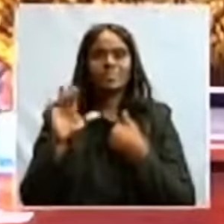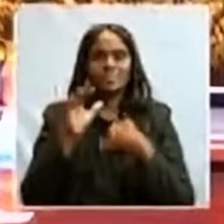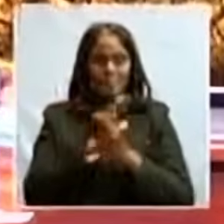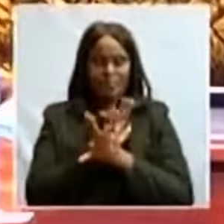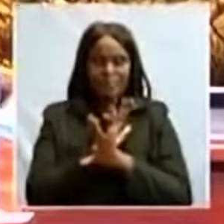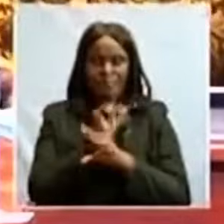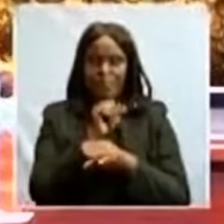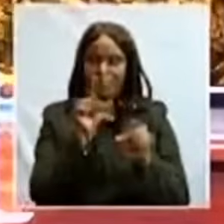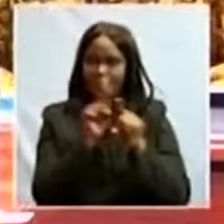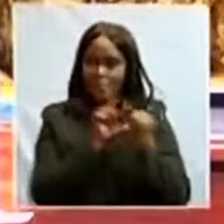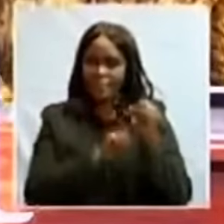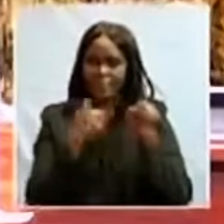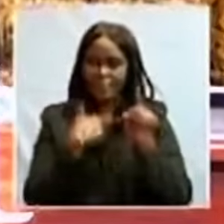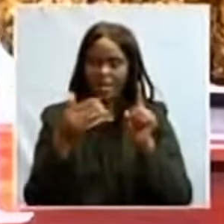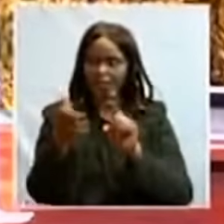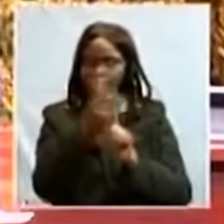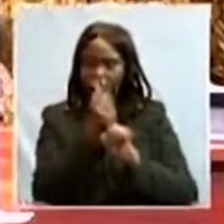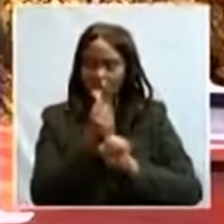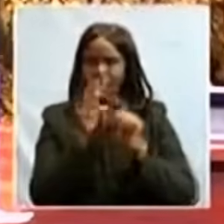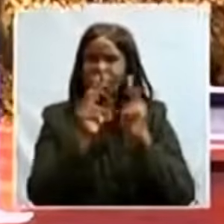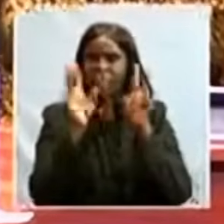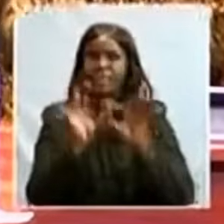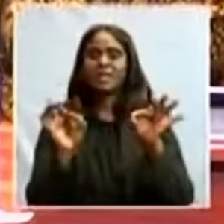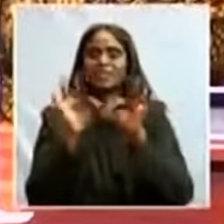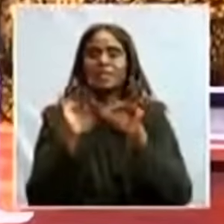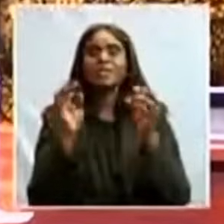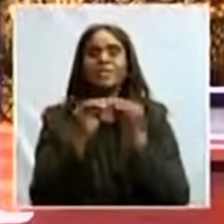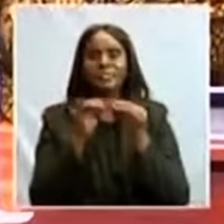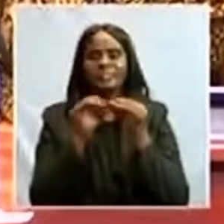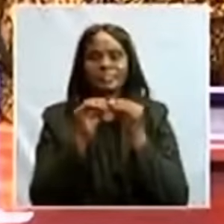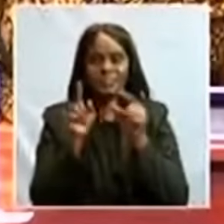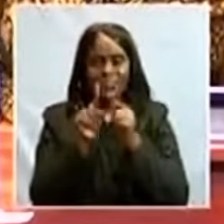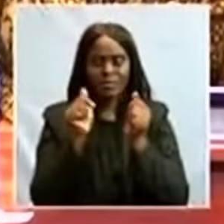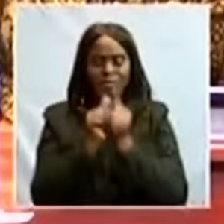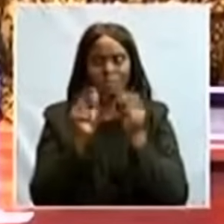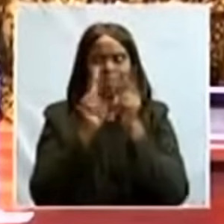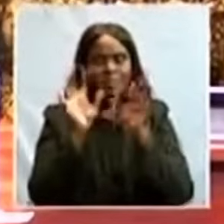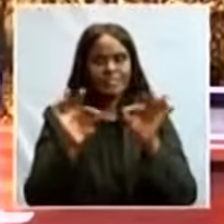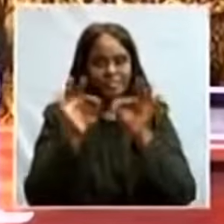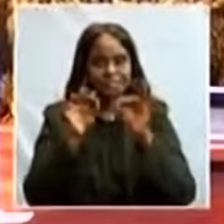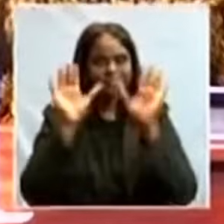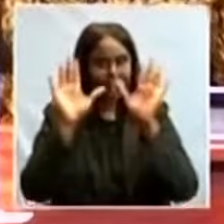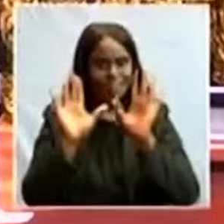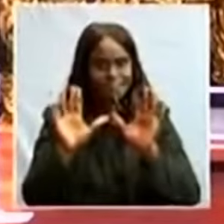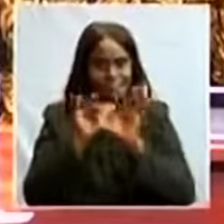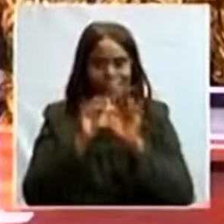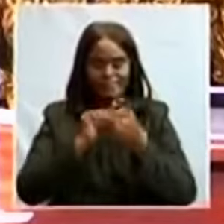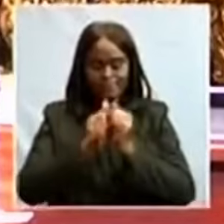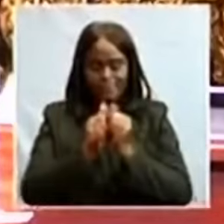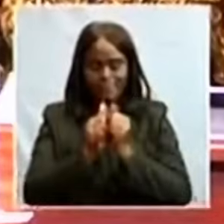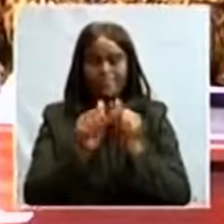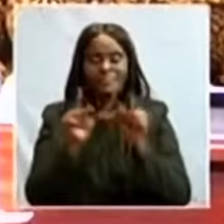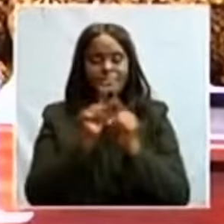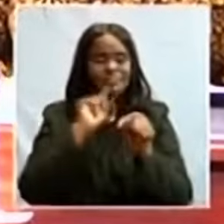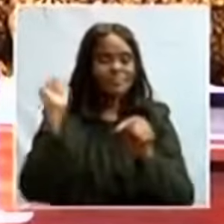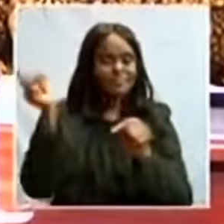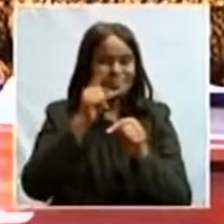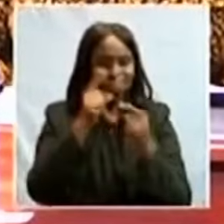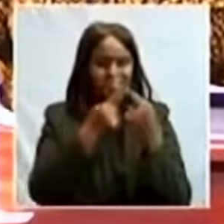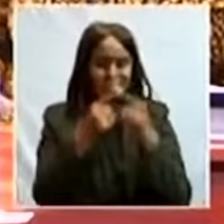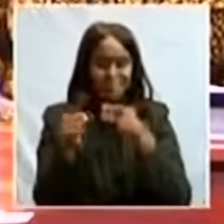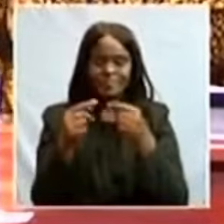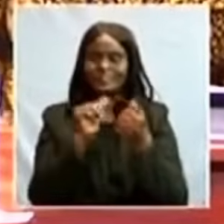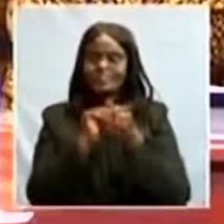Zambia has achieved significantly and also significant milestones in sports across various